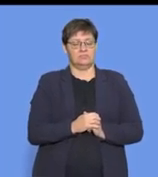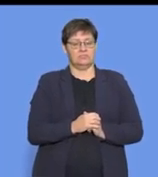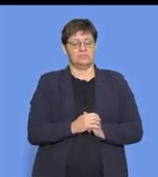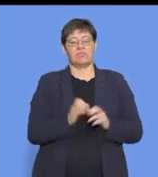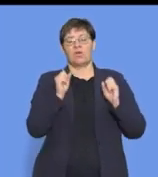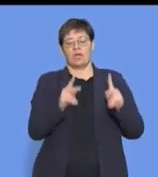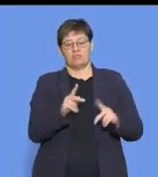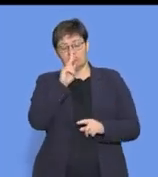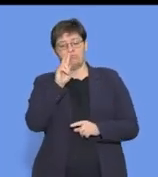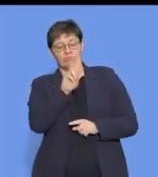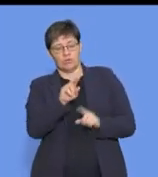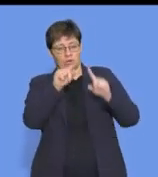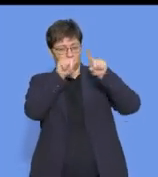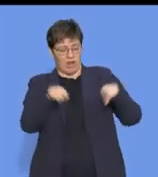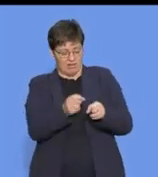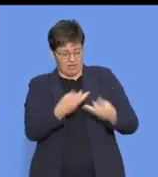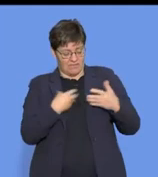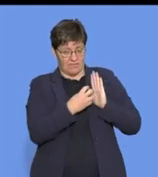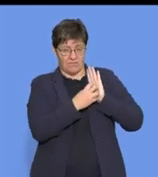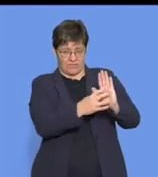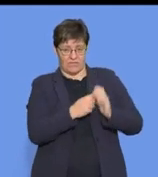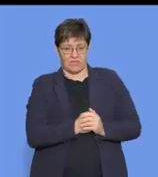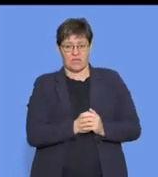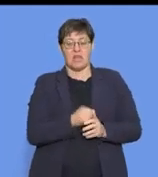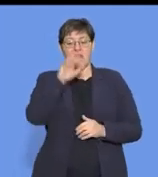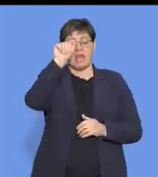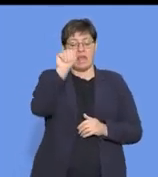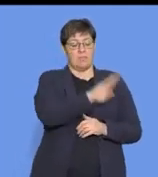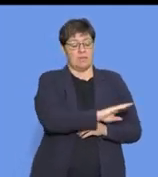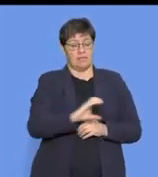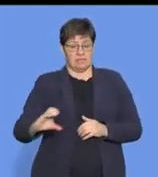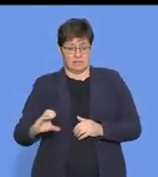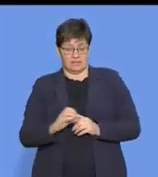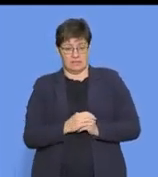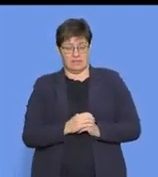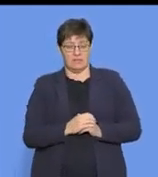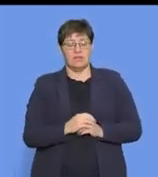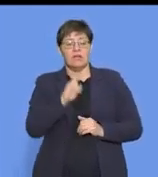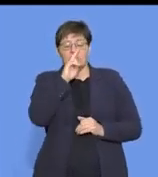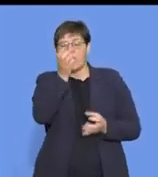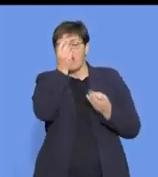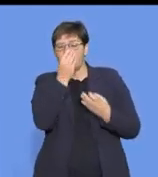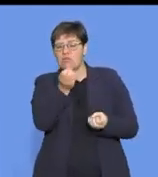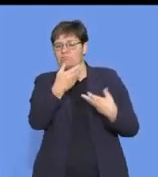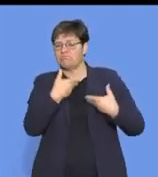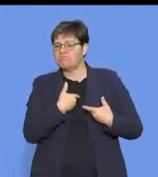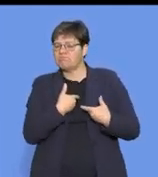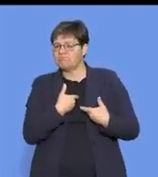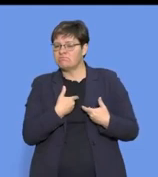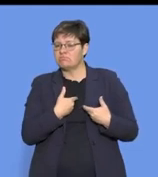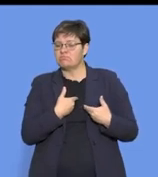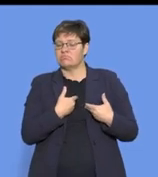Okay, let's look at this triangle that they've given us here. We have a triangle ABC. Let's look at what information is available on this